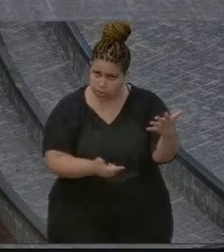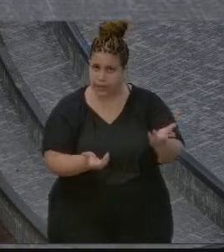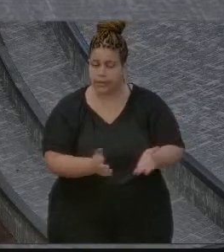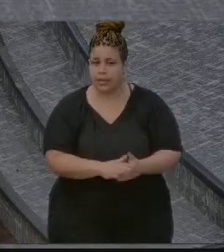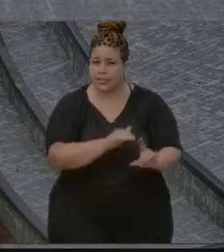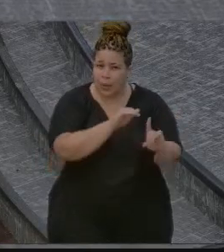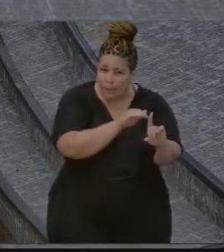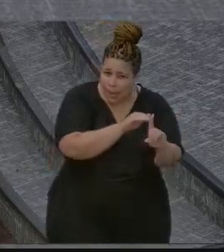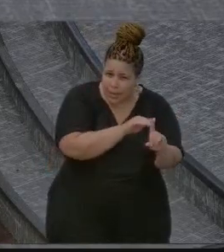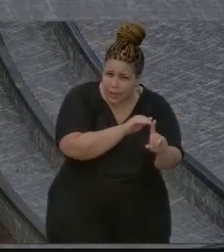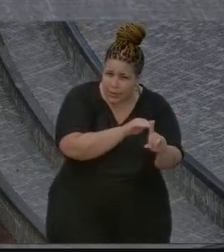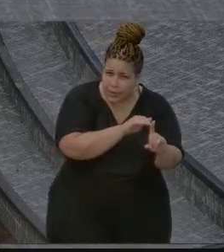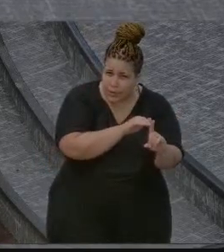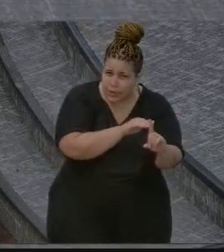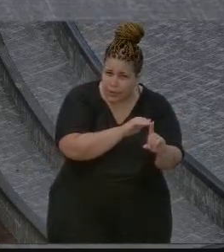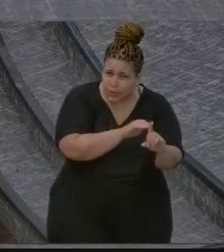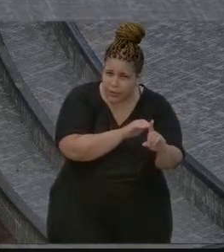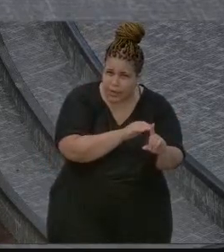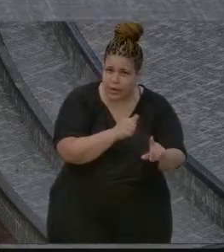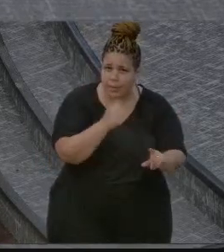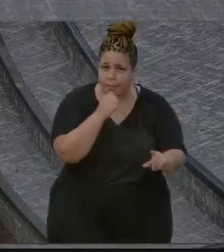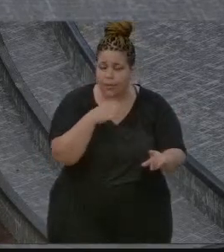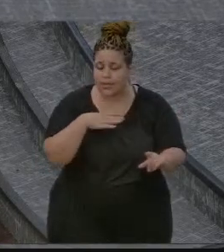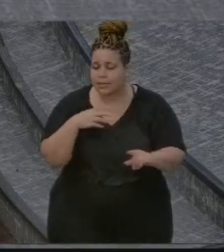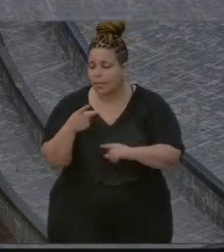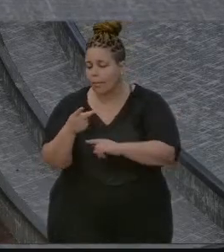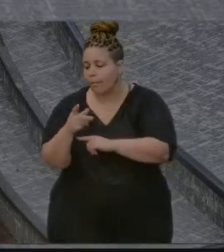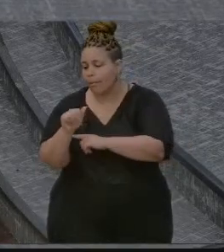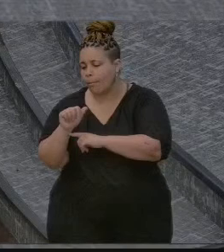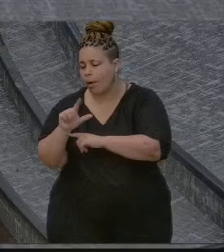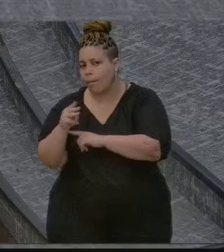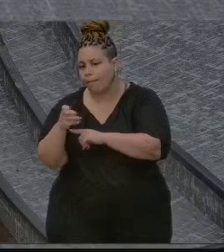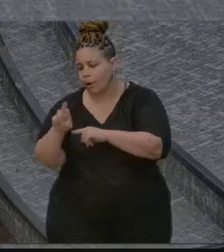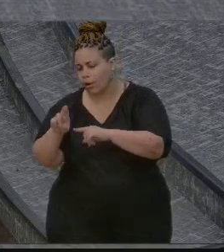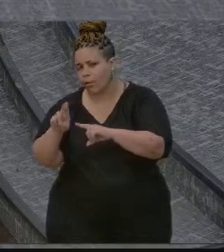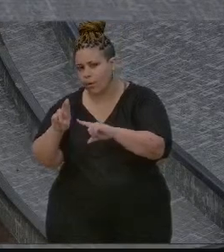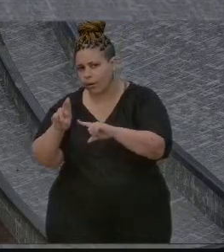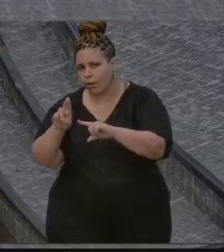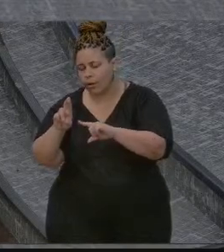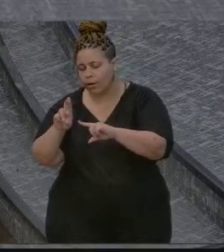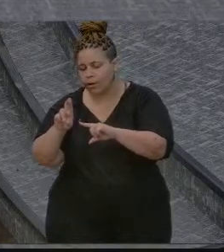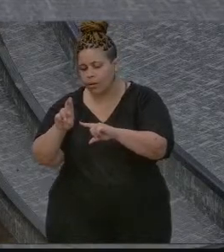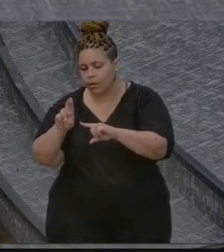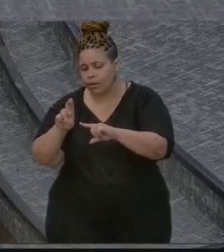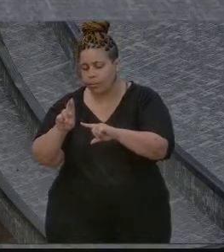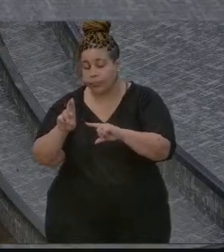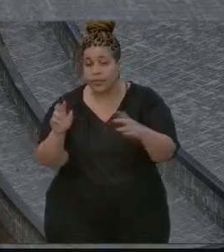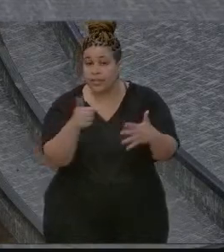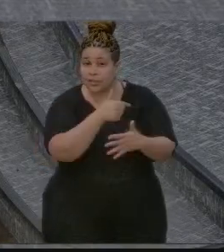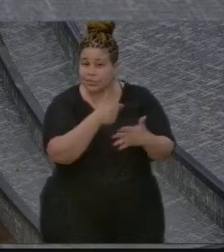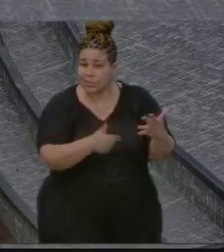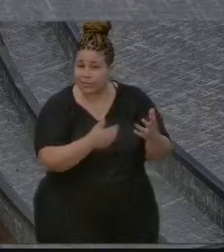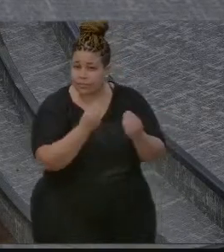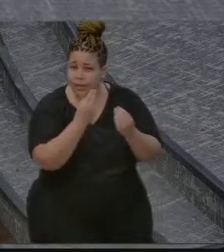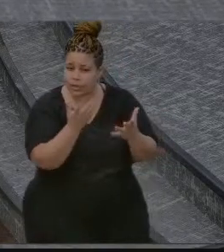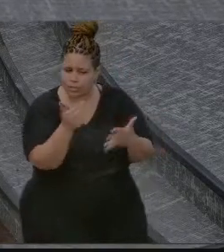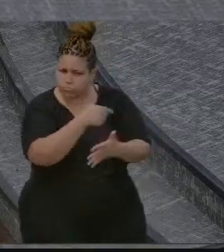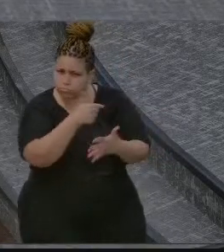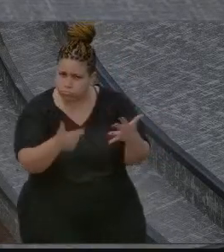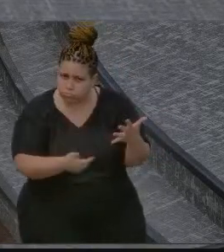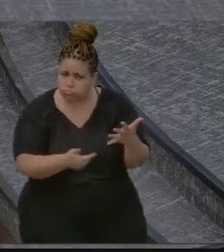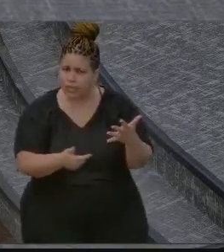reminder, Ms. Palmer, any of these like informational items and